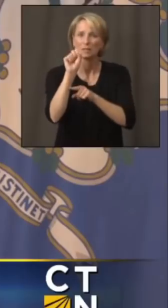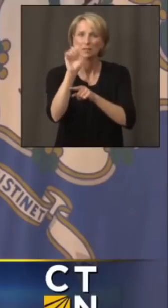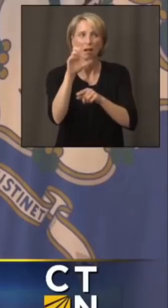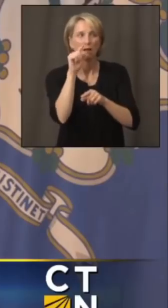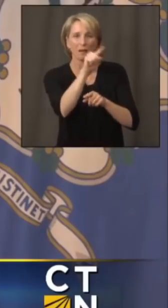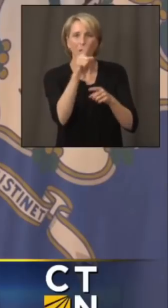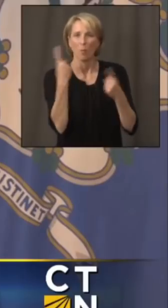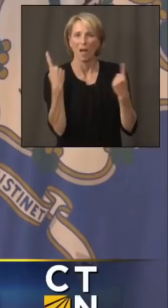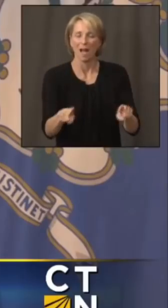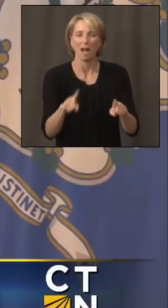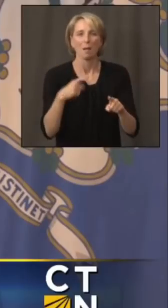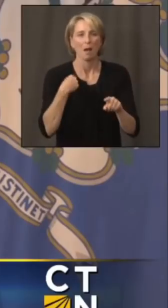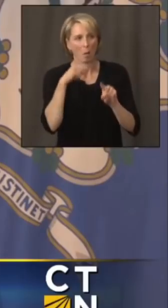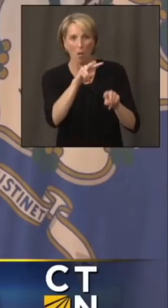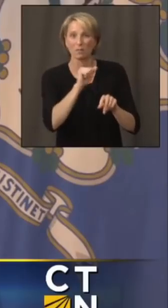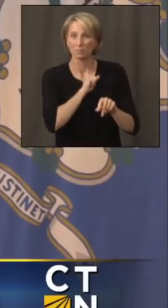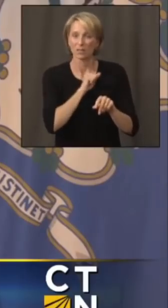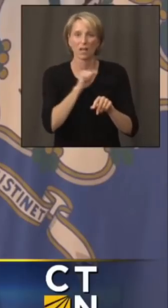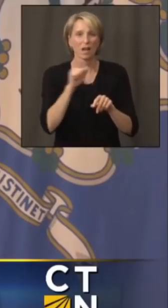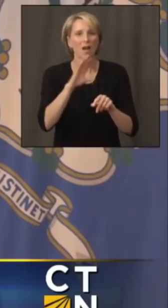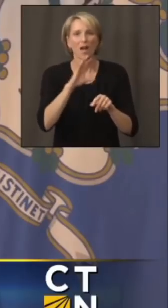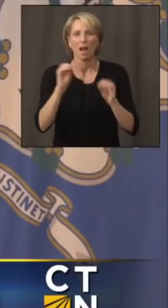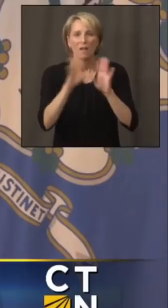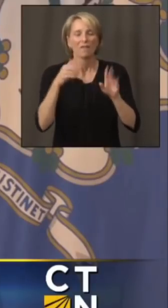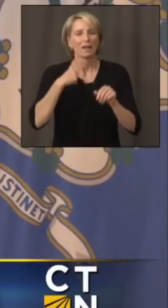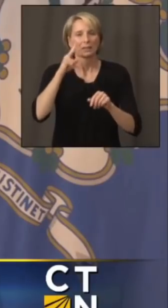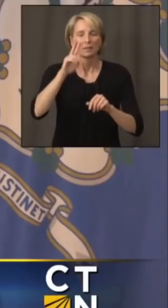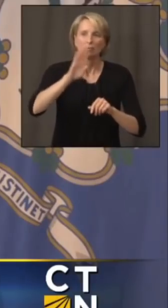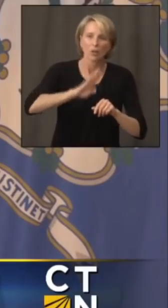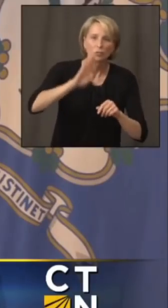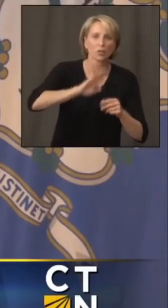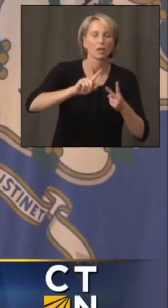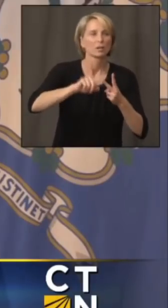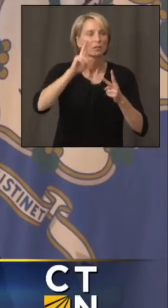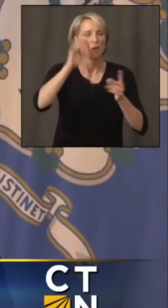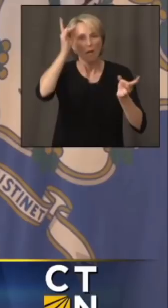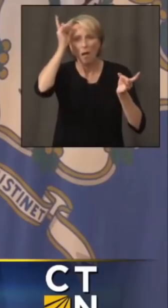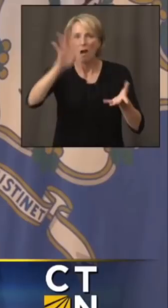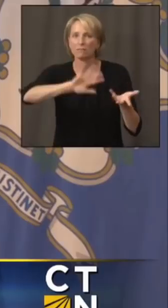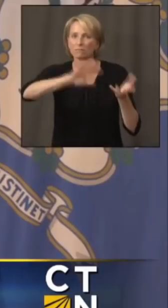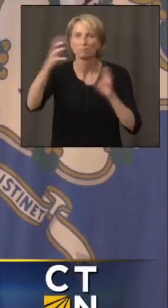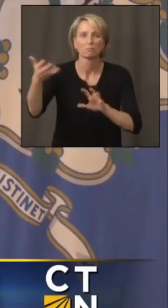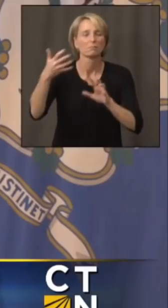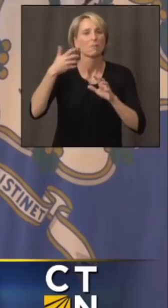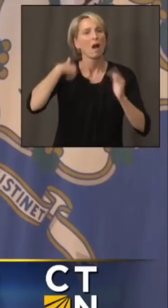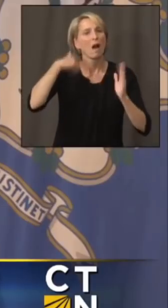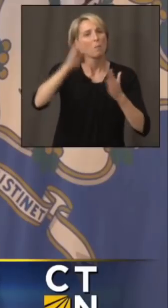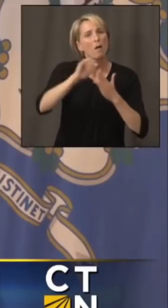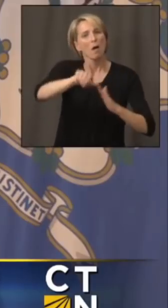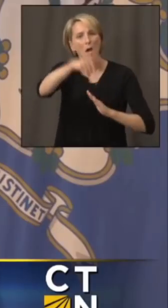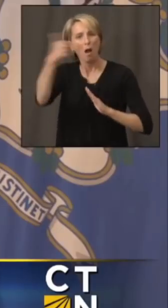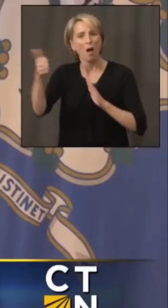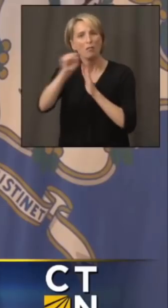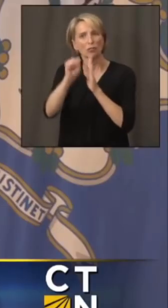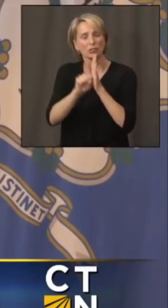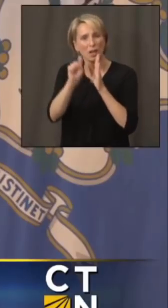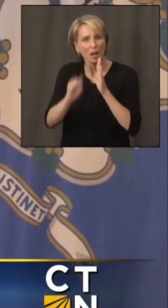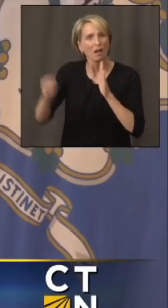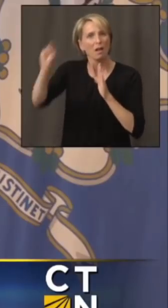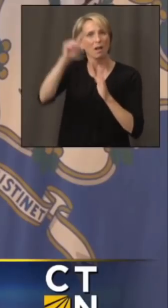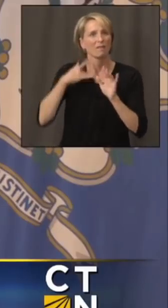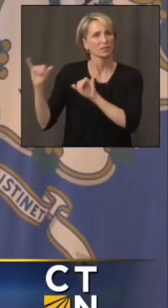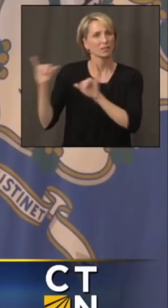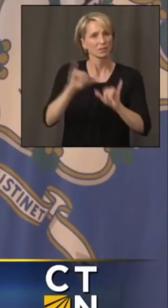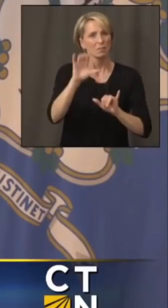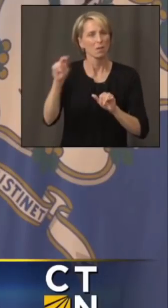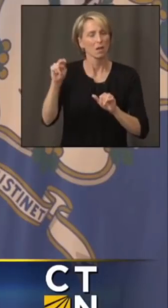that, and I see the frustration, I see the violence, and I hope other states reacted like Connecticut did. We